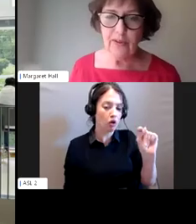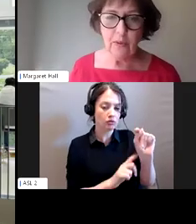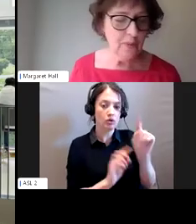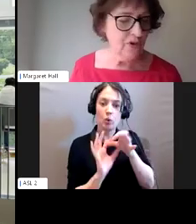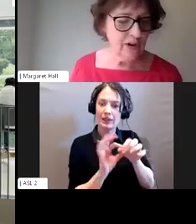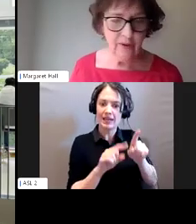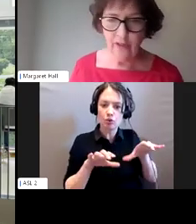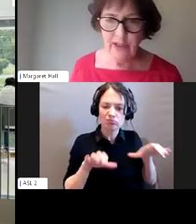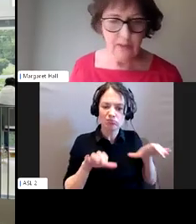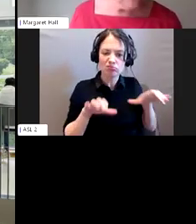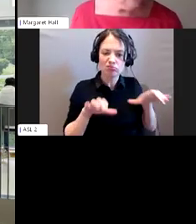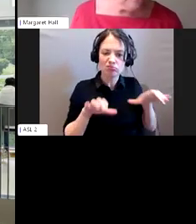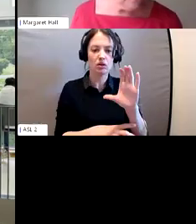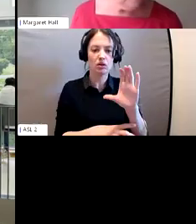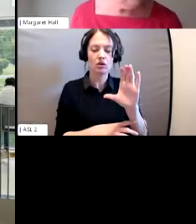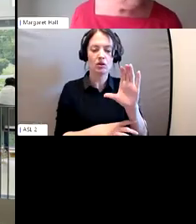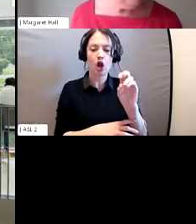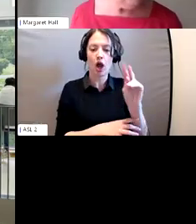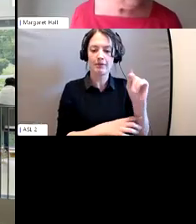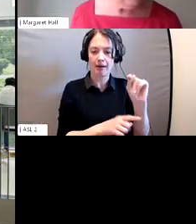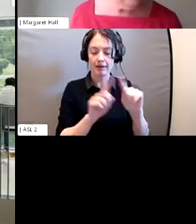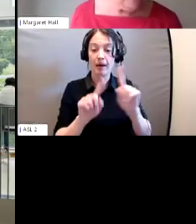relationship between the perpetrator and the victim is irrelevant.